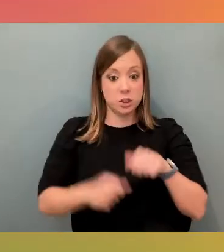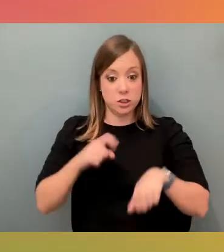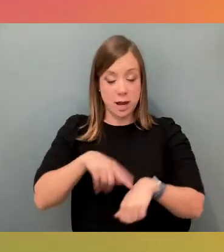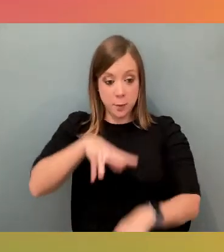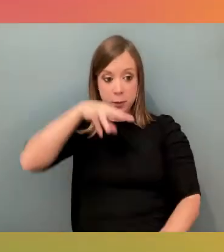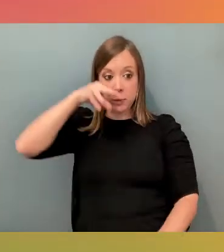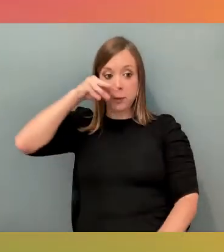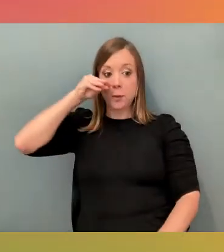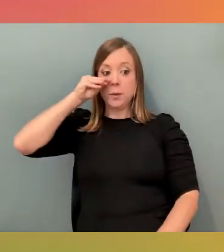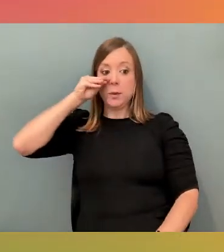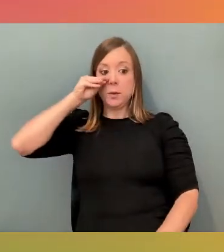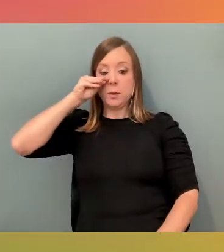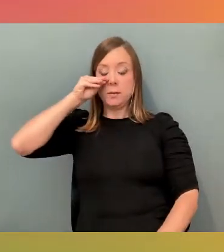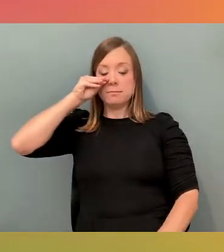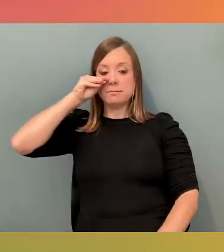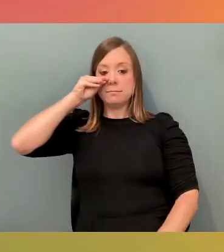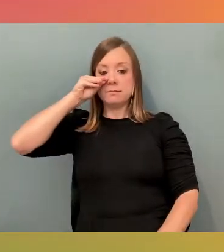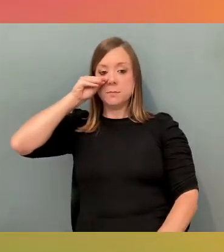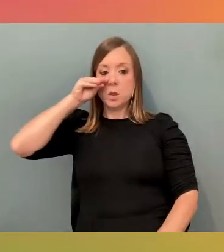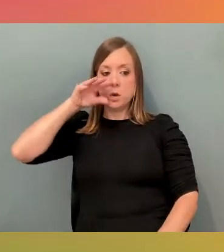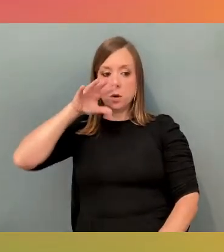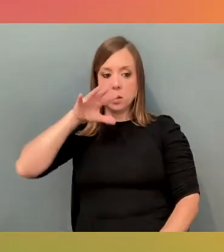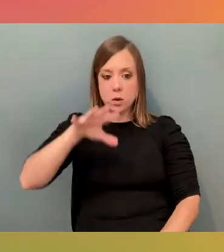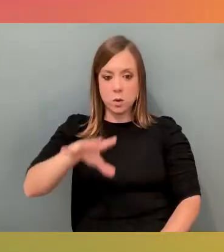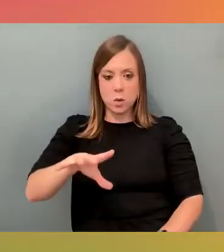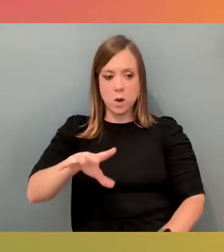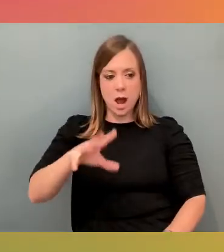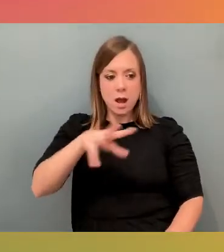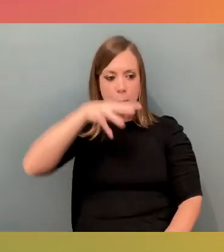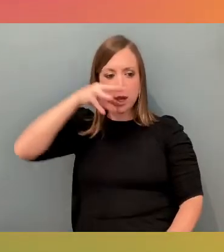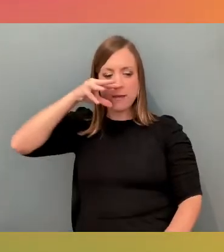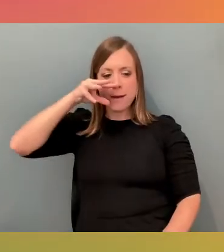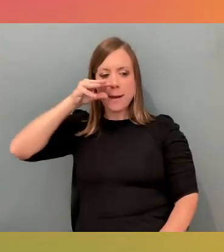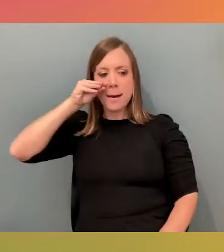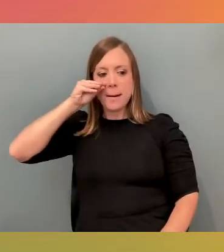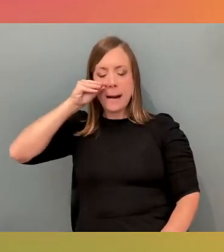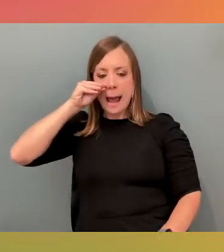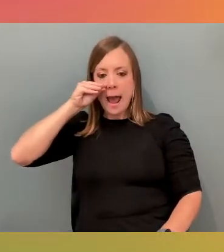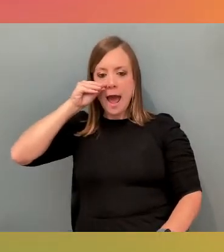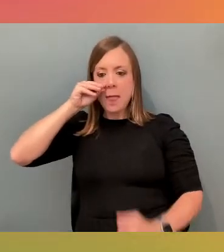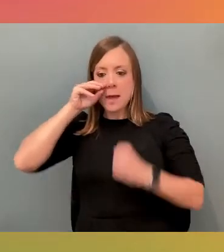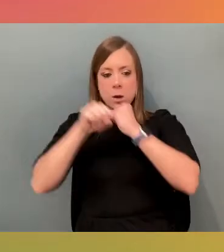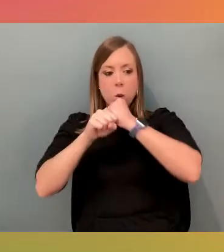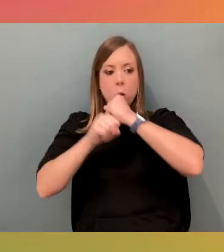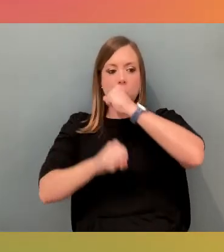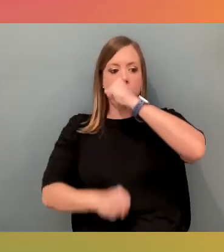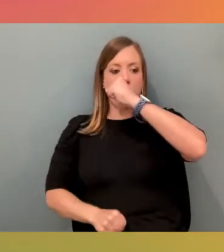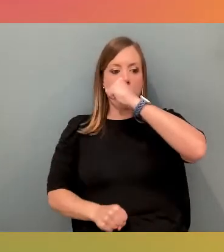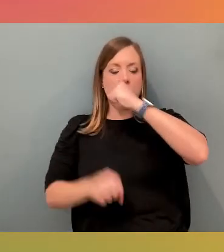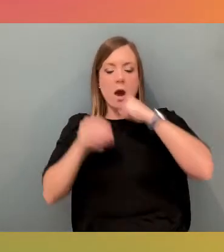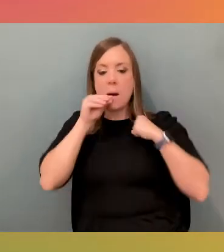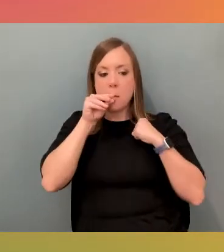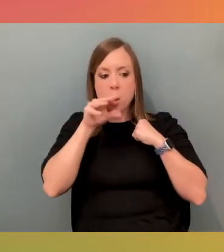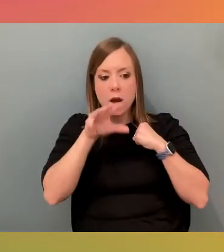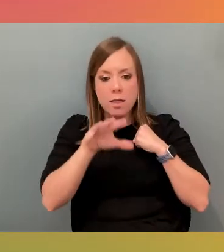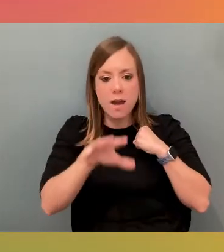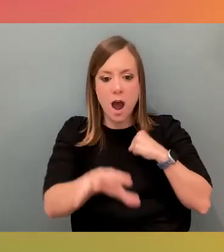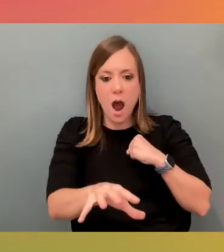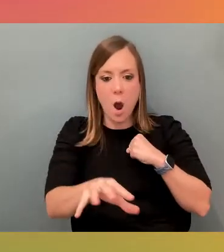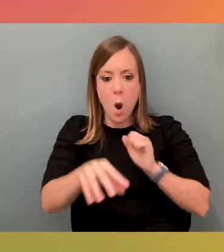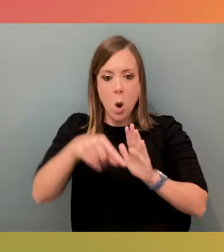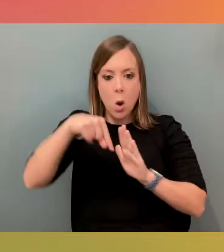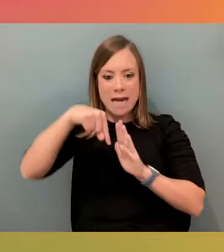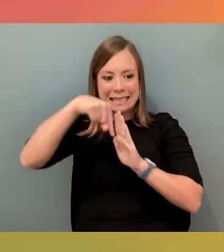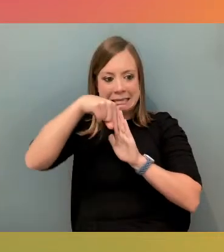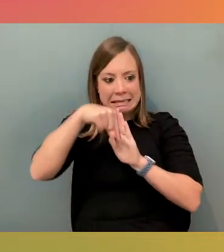about length through the spine. And with each breath out, we want to think about depth